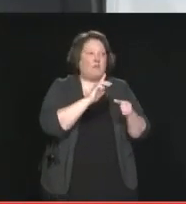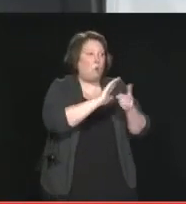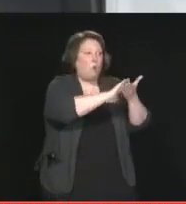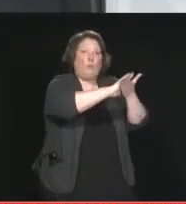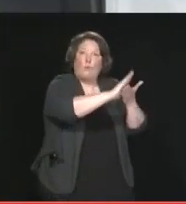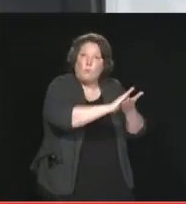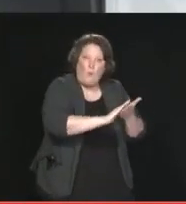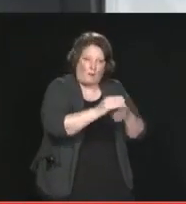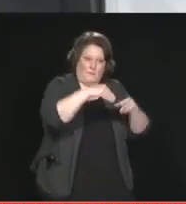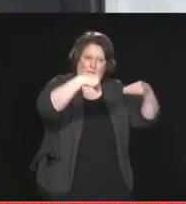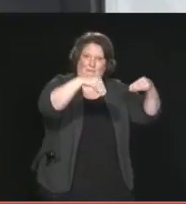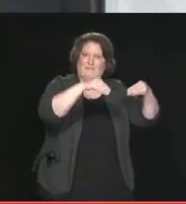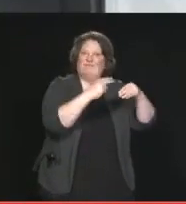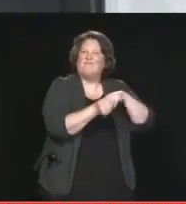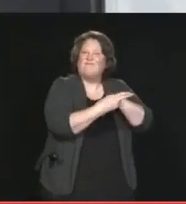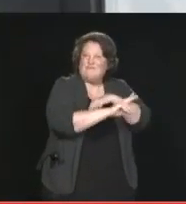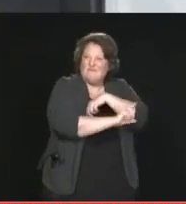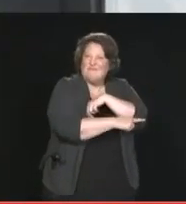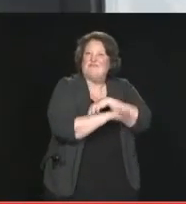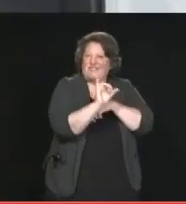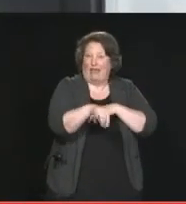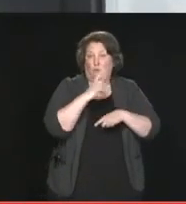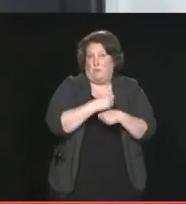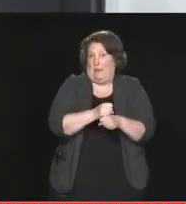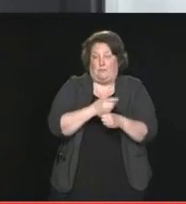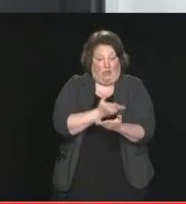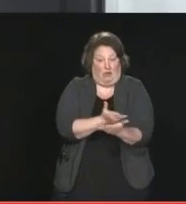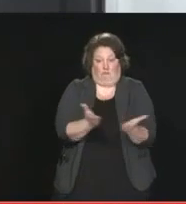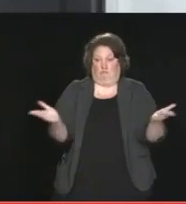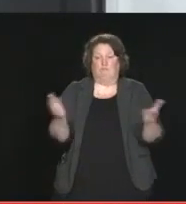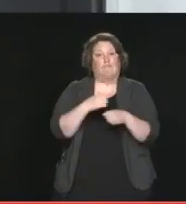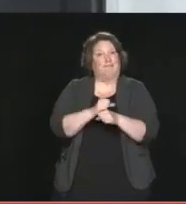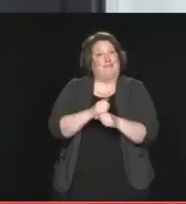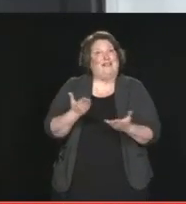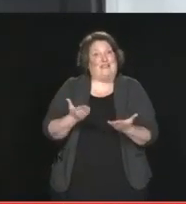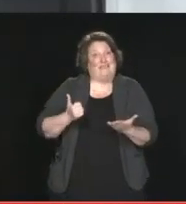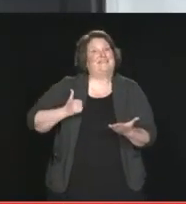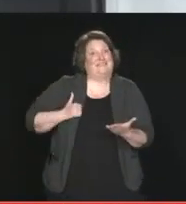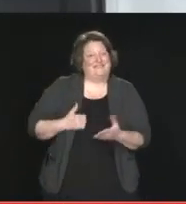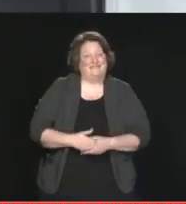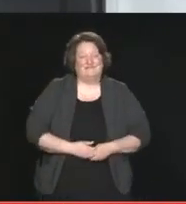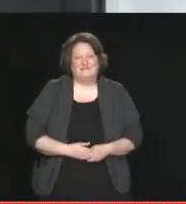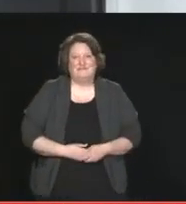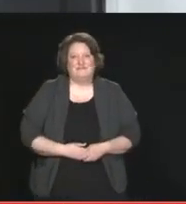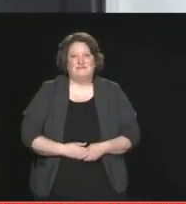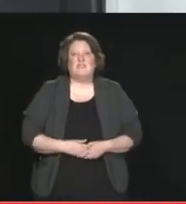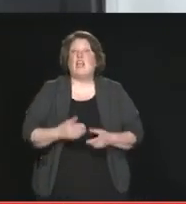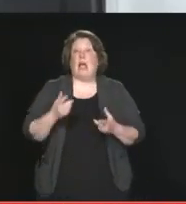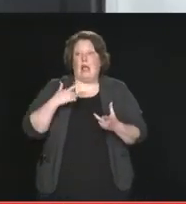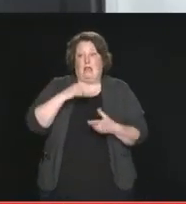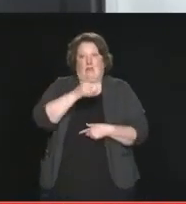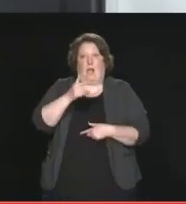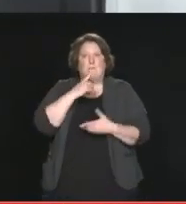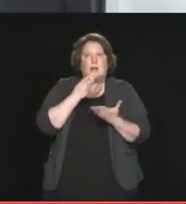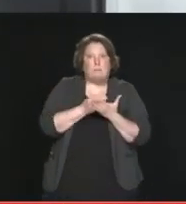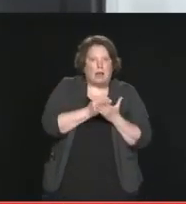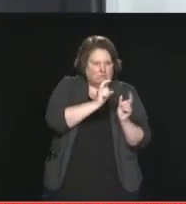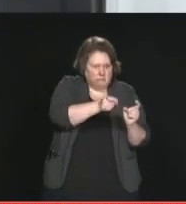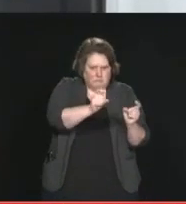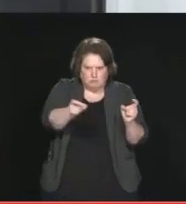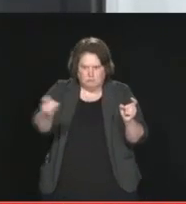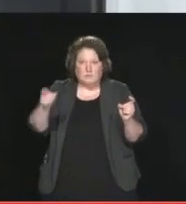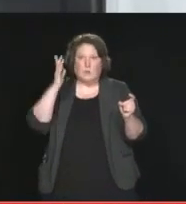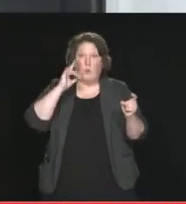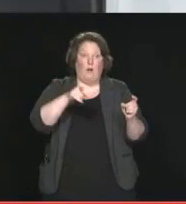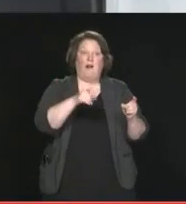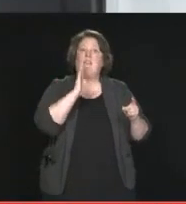Canada. Over the past few months, our government has helped companies retool their manufacturing facilities and massively scale